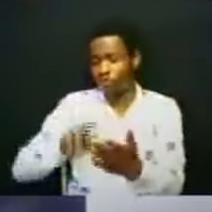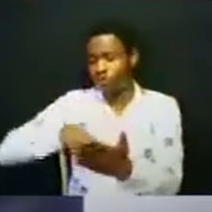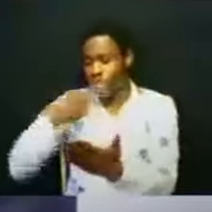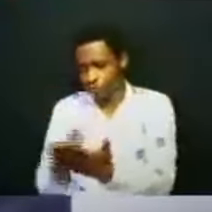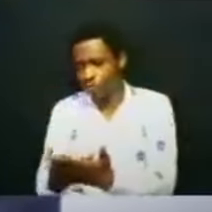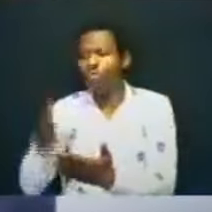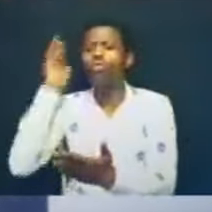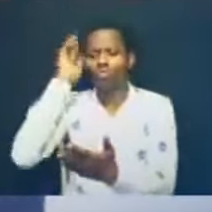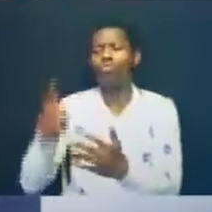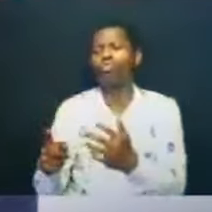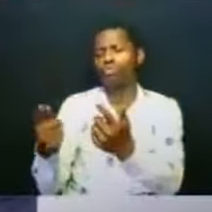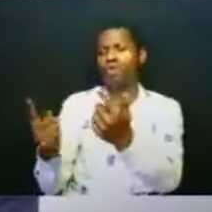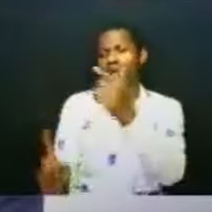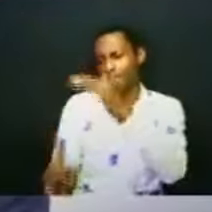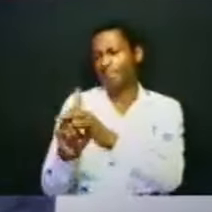to come.